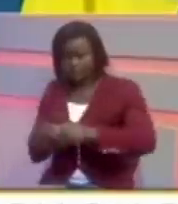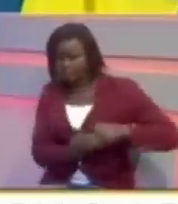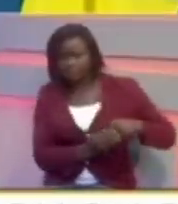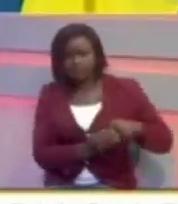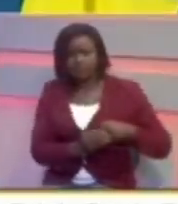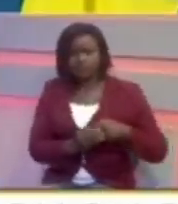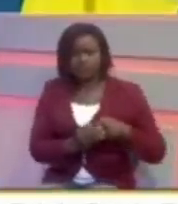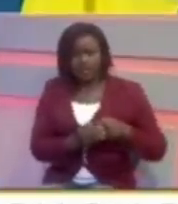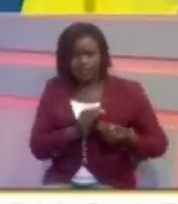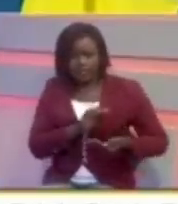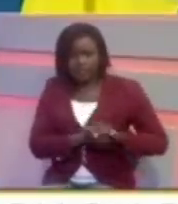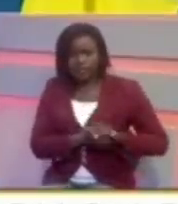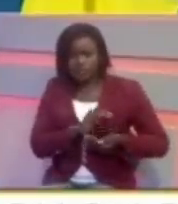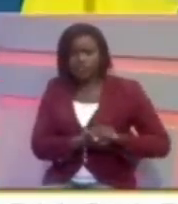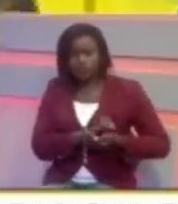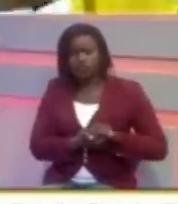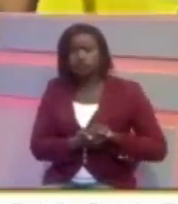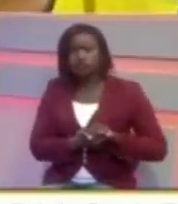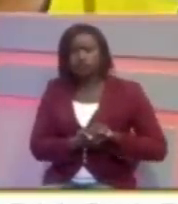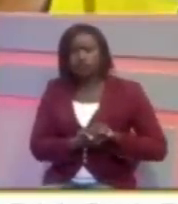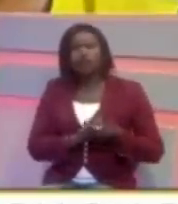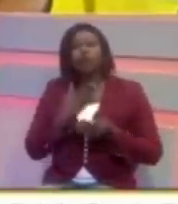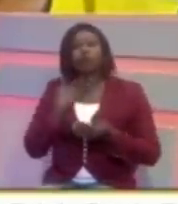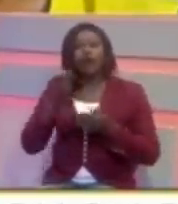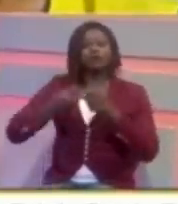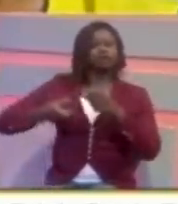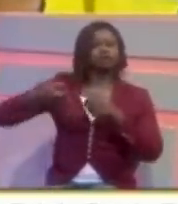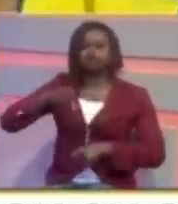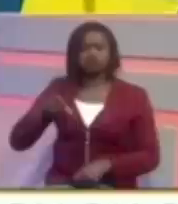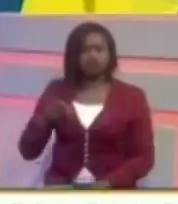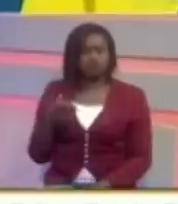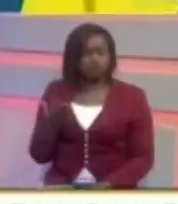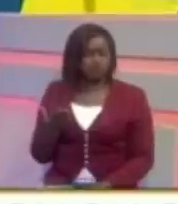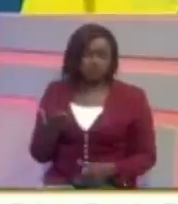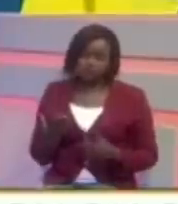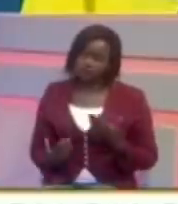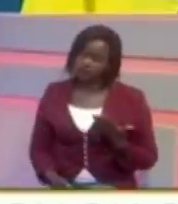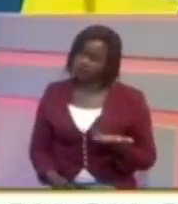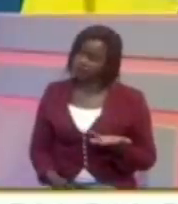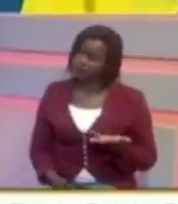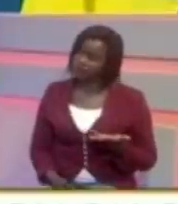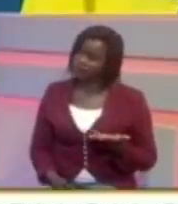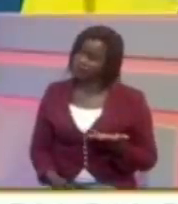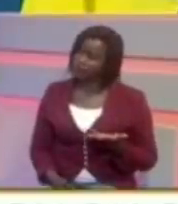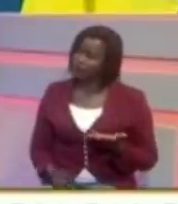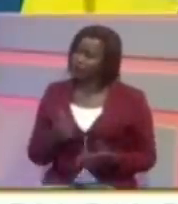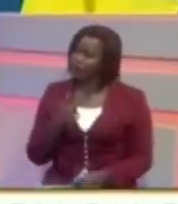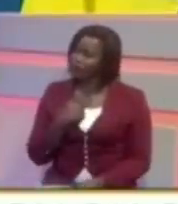trying to keep so that the price goes up. I really don't